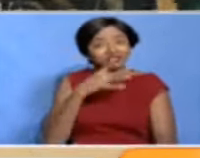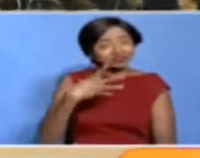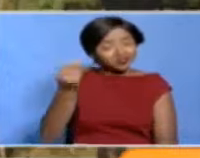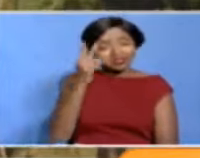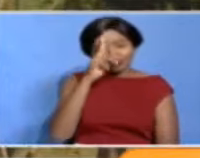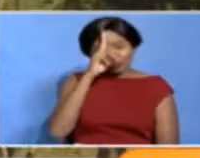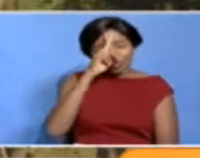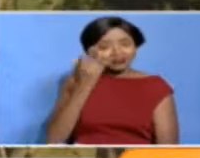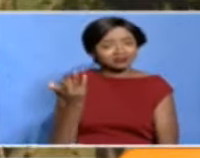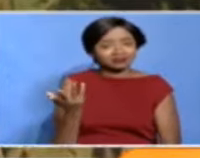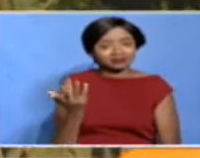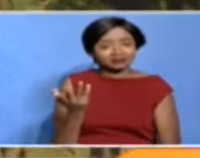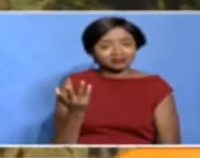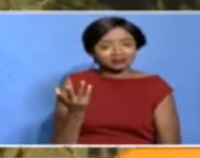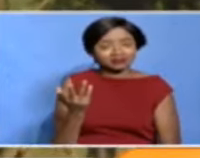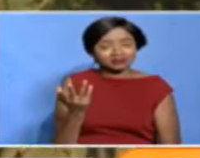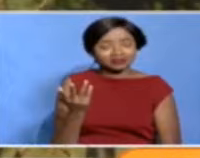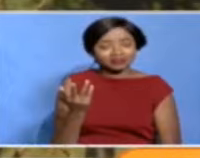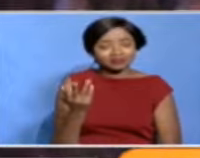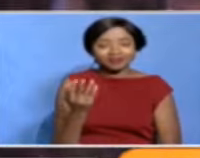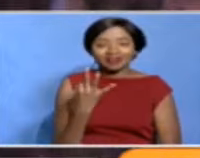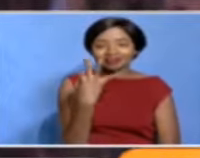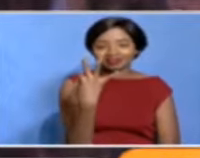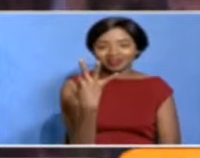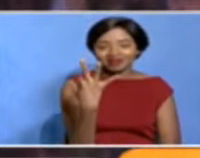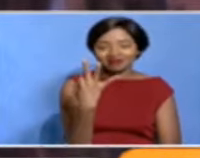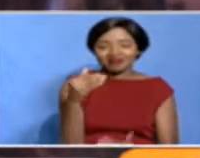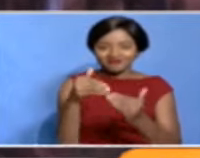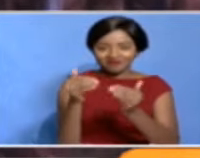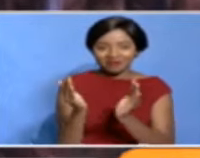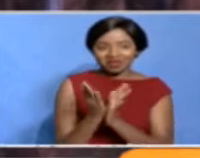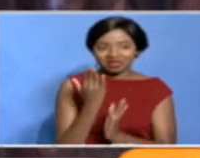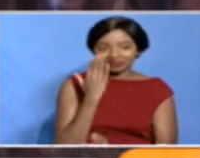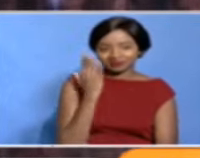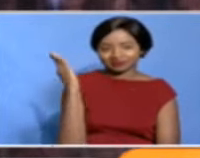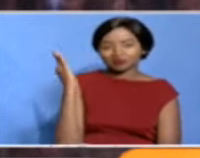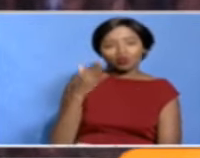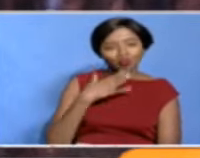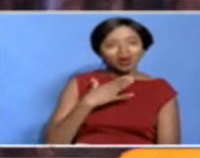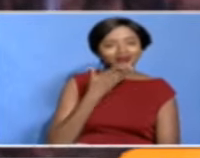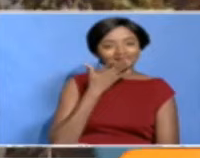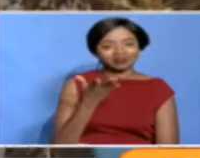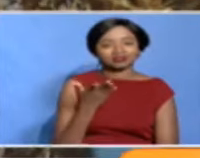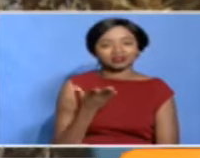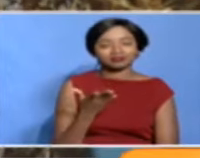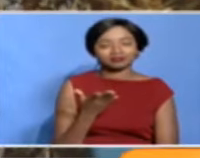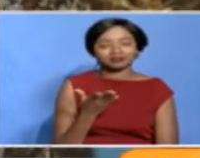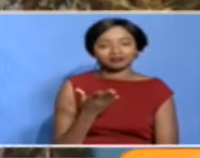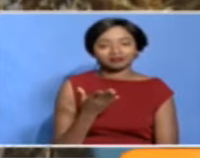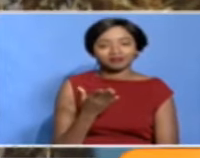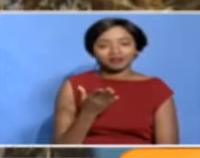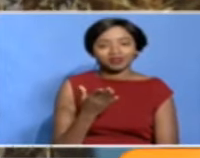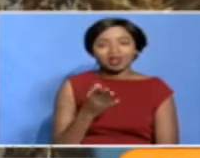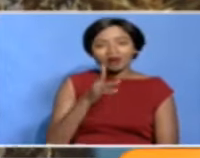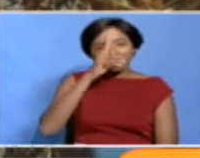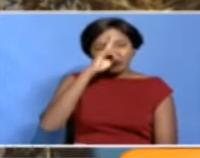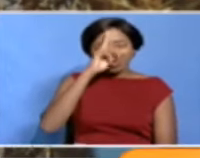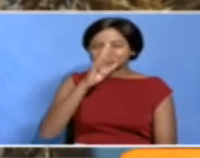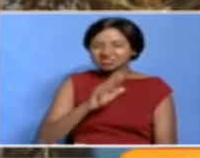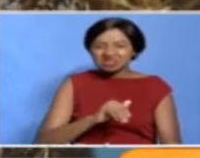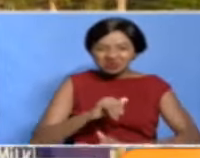the Isiolo police headquarters, three families are camping here, demanding answers. Police are unwilling to